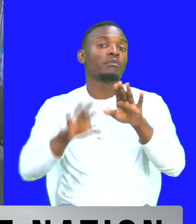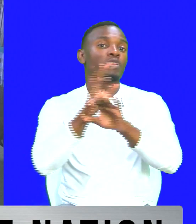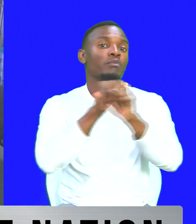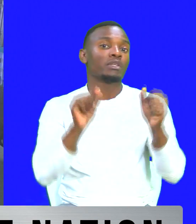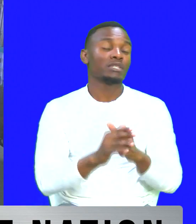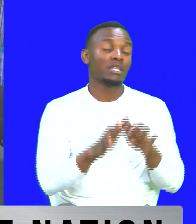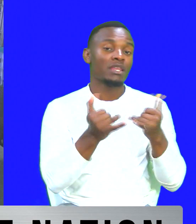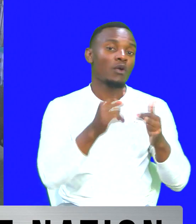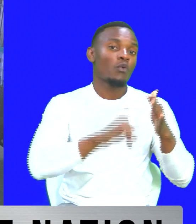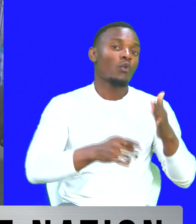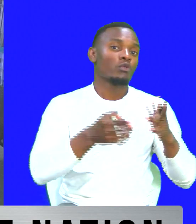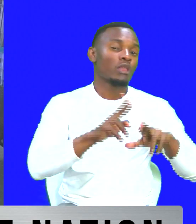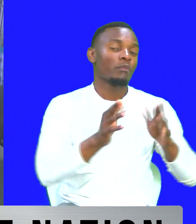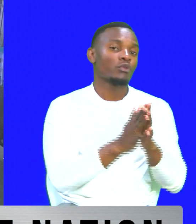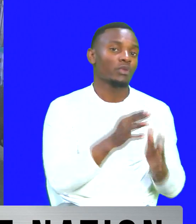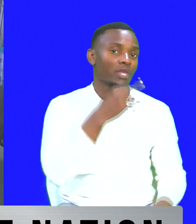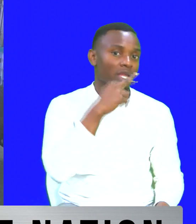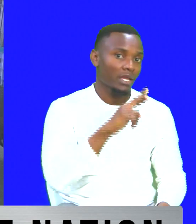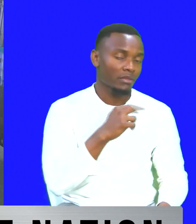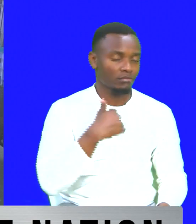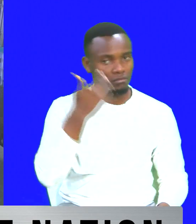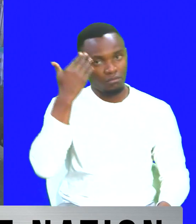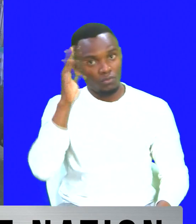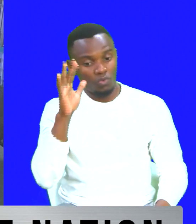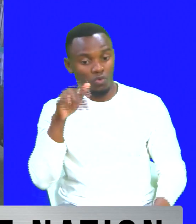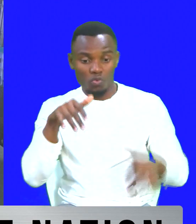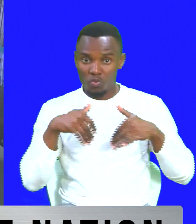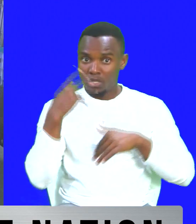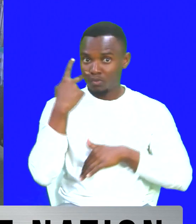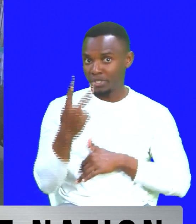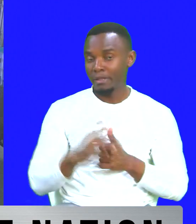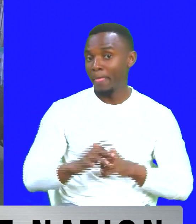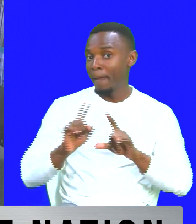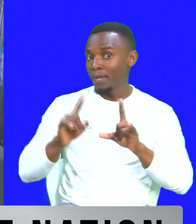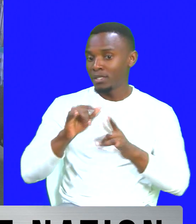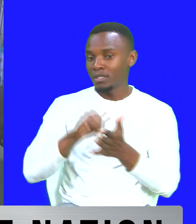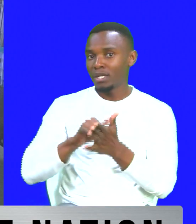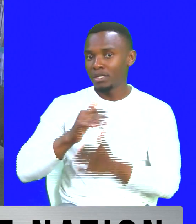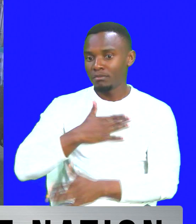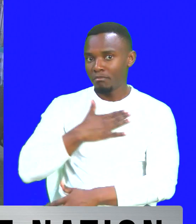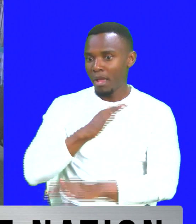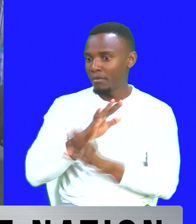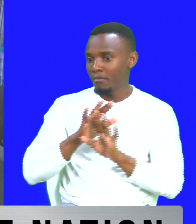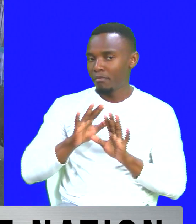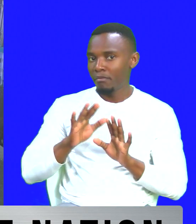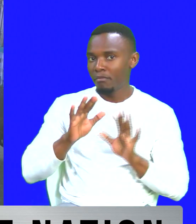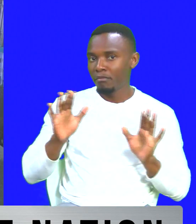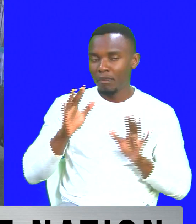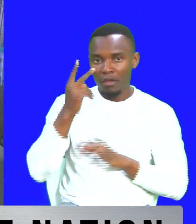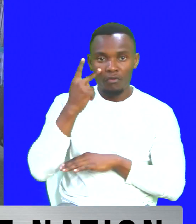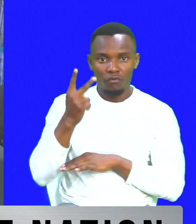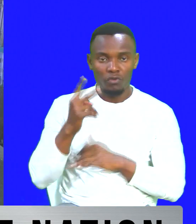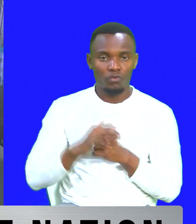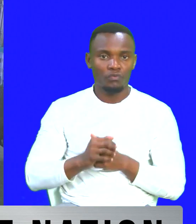to our number 2? I don't know. Let's wait and see. But that is my view about what is happening